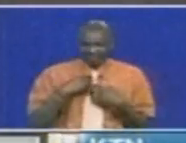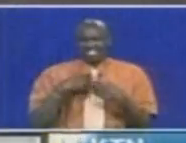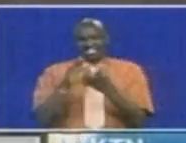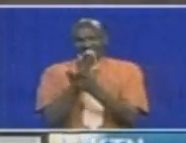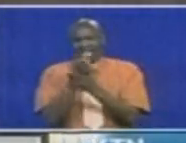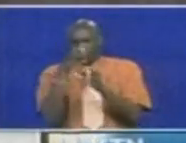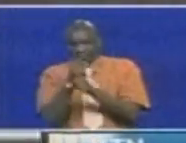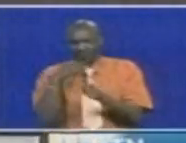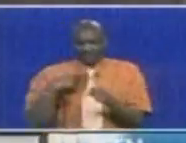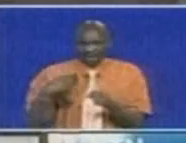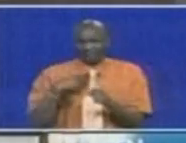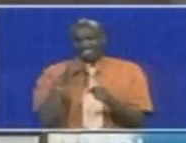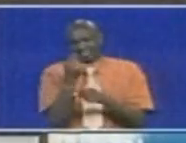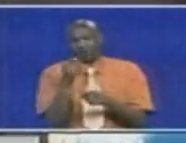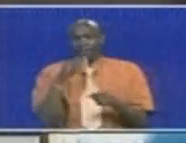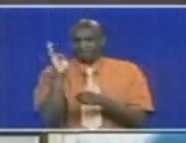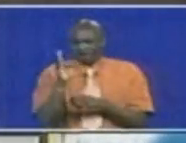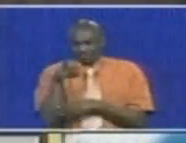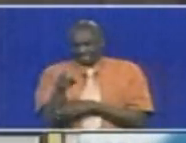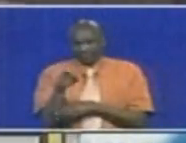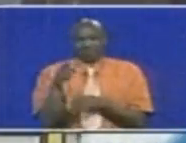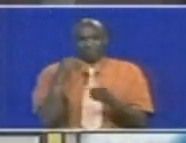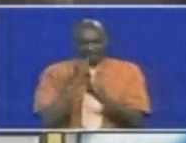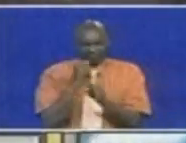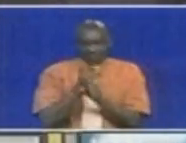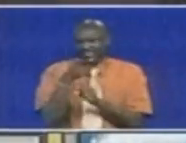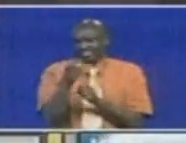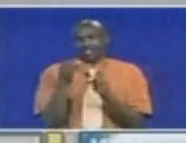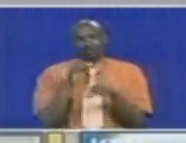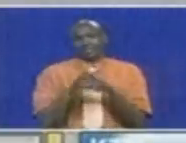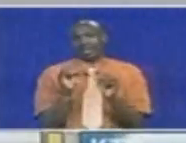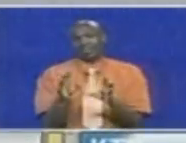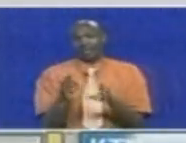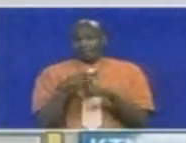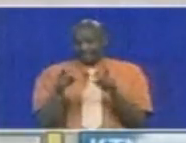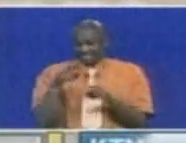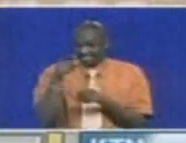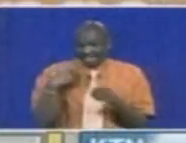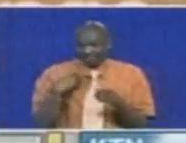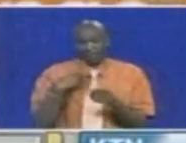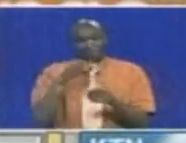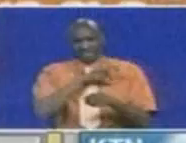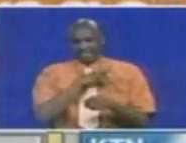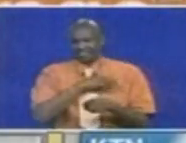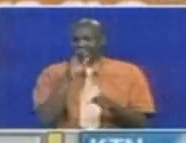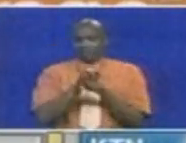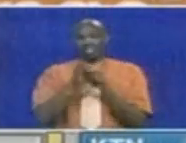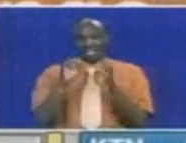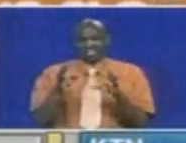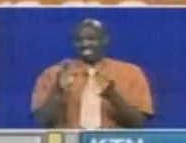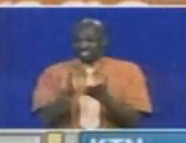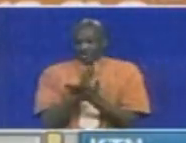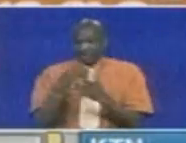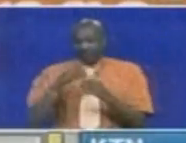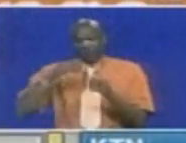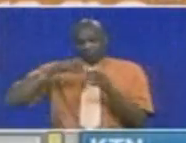pumped several billion shillings in to shore up its performance over the years. But this has not had much benefit, with its market share falling